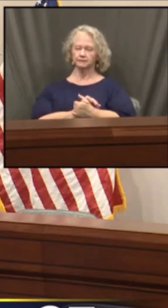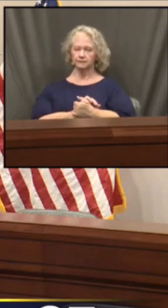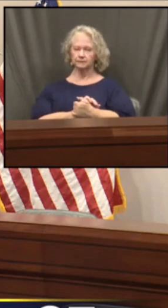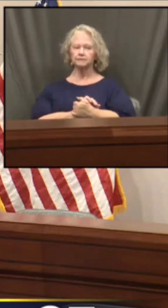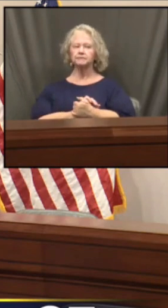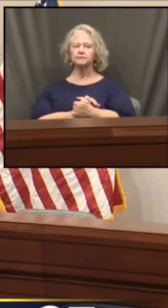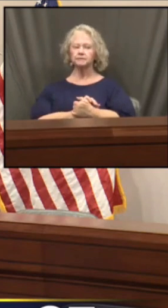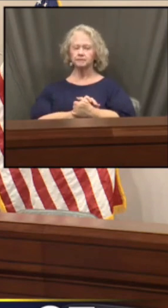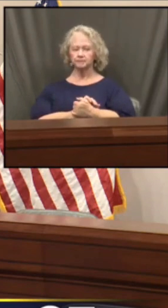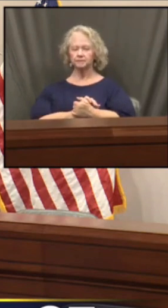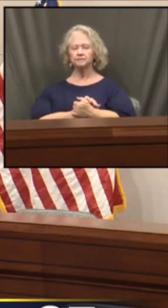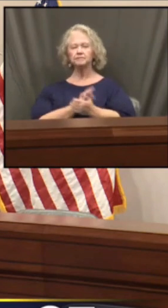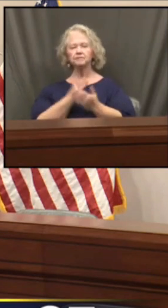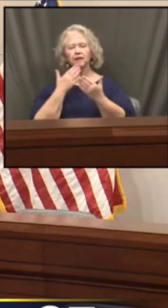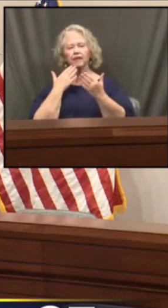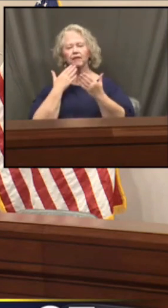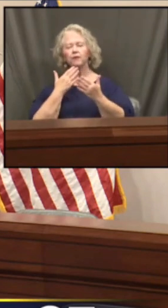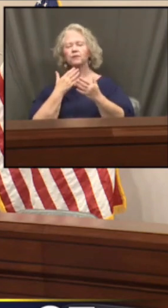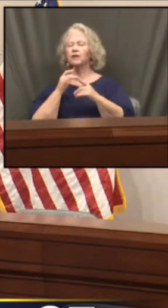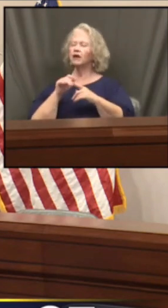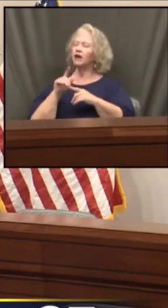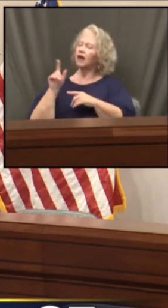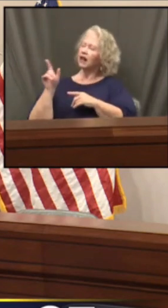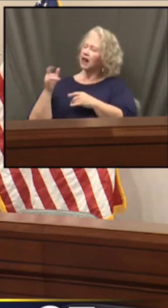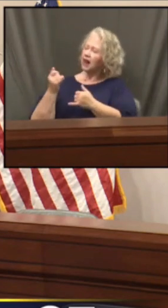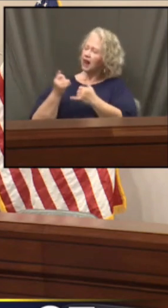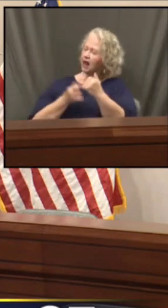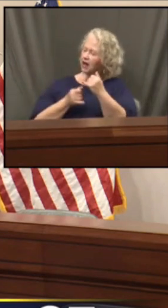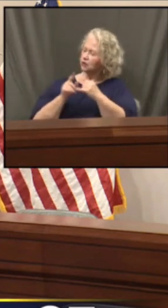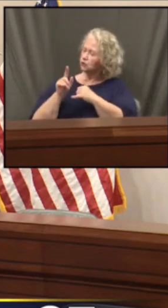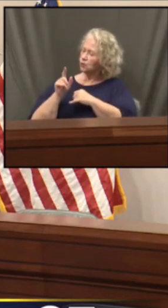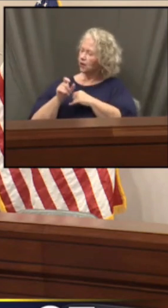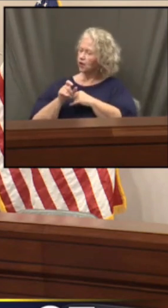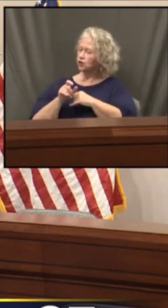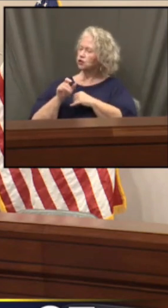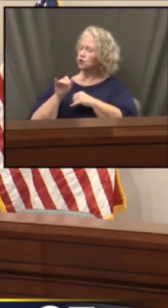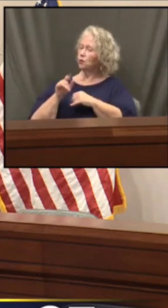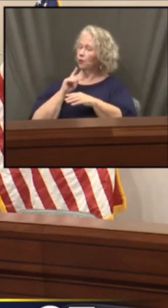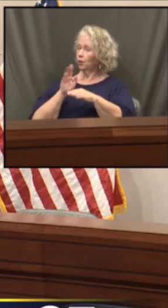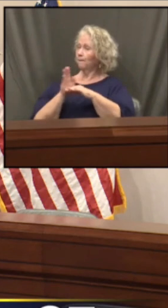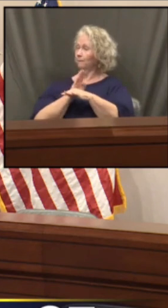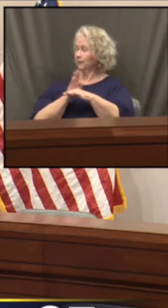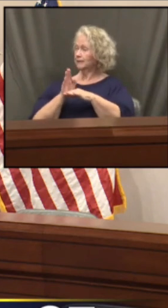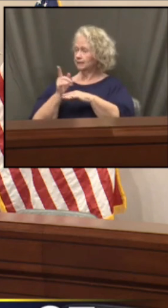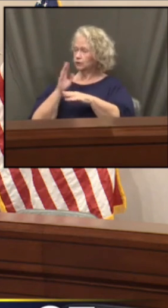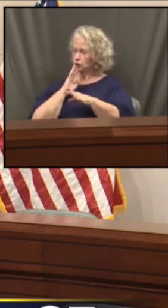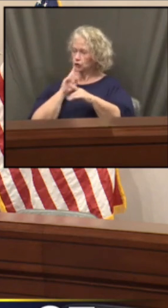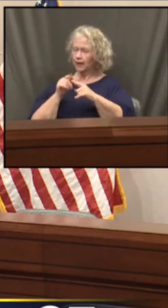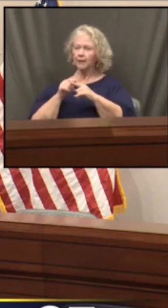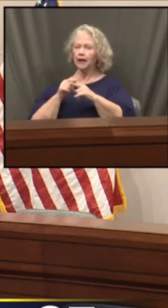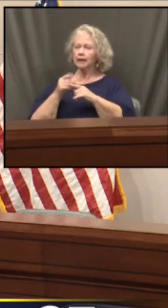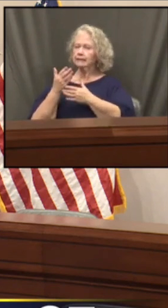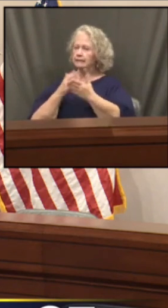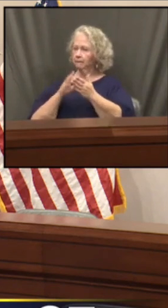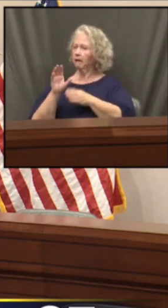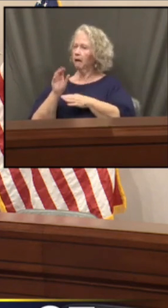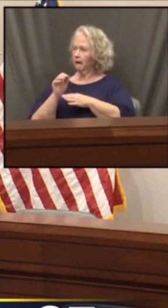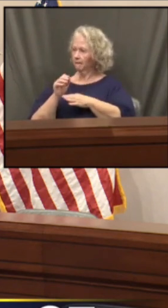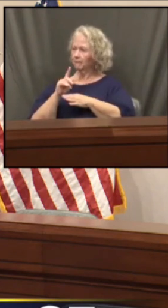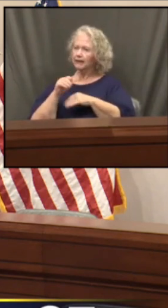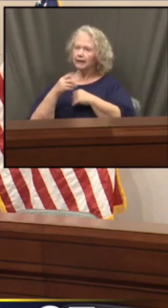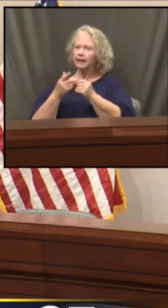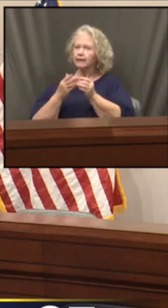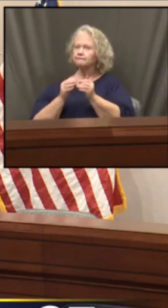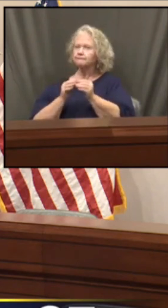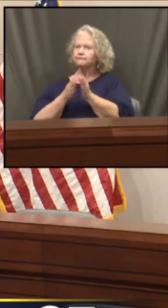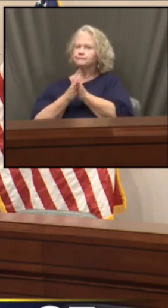Okay, thank you. And Governor, just last question, in terms of kind of the business community, there have been companies that have offered incentives